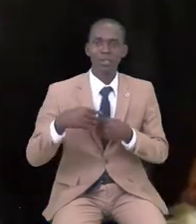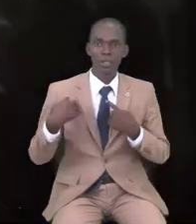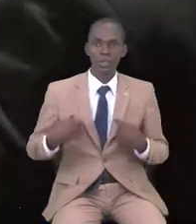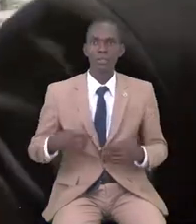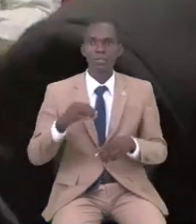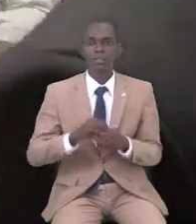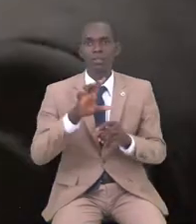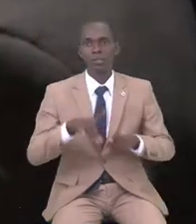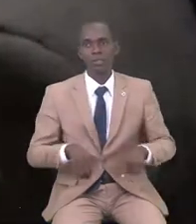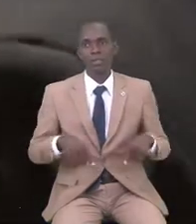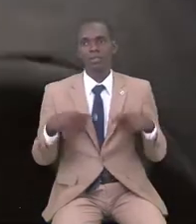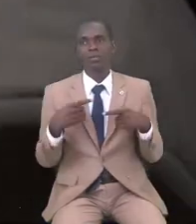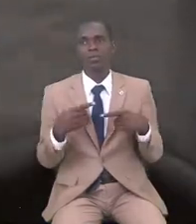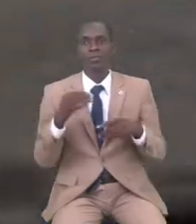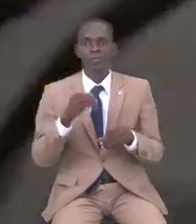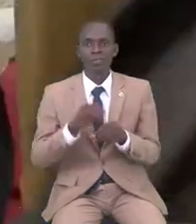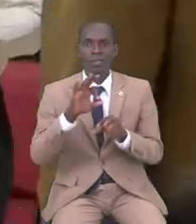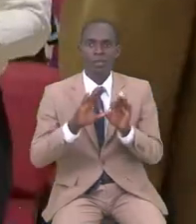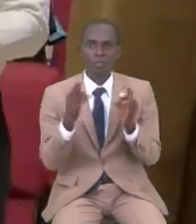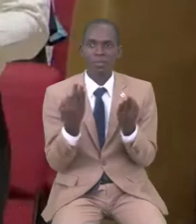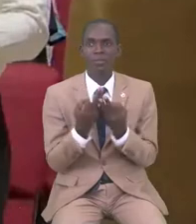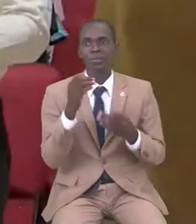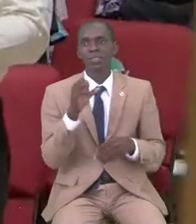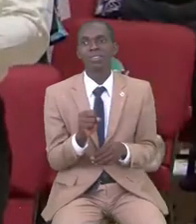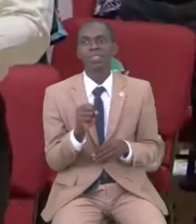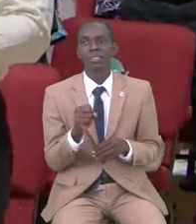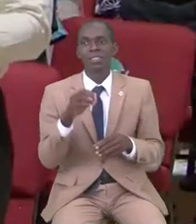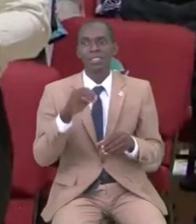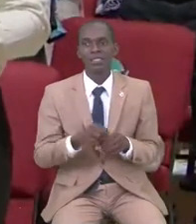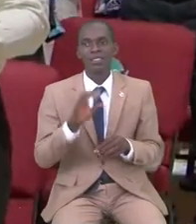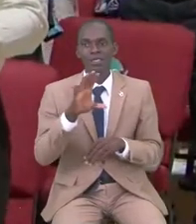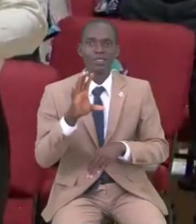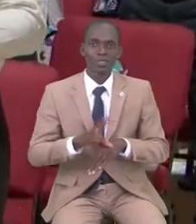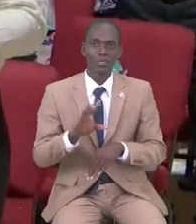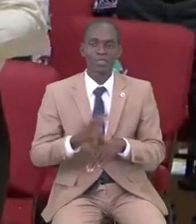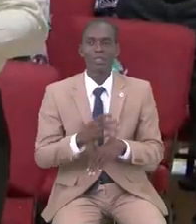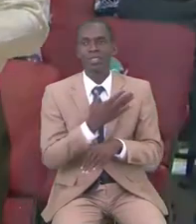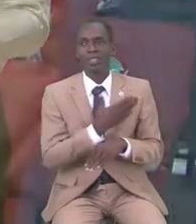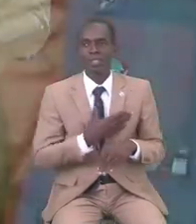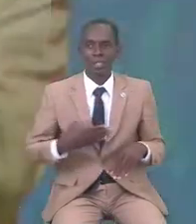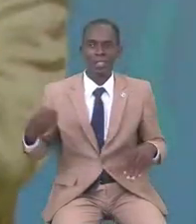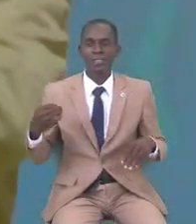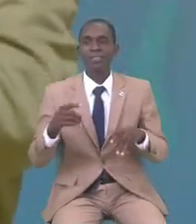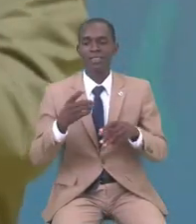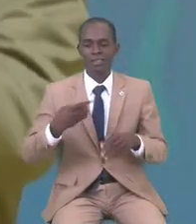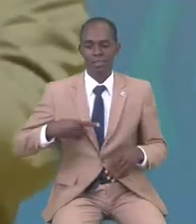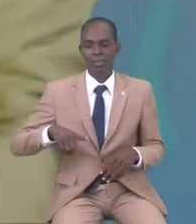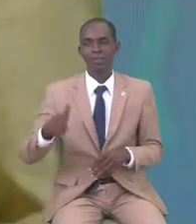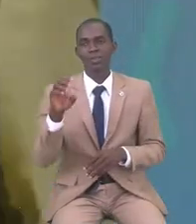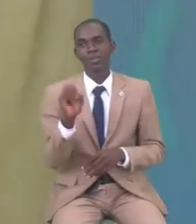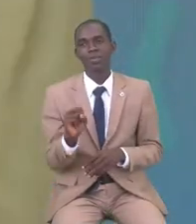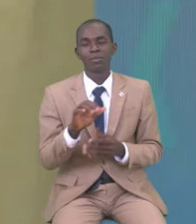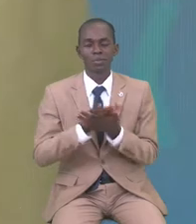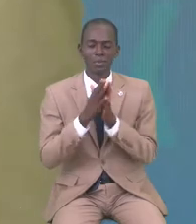your life, in your families, in your church and denominations.